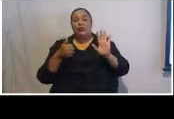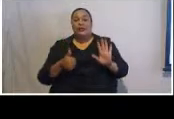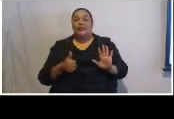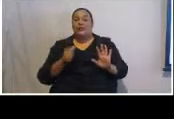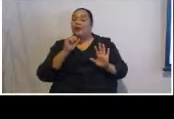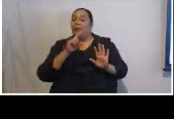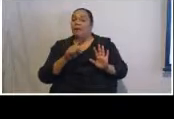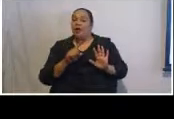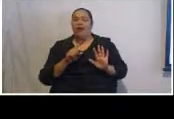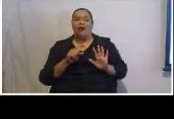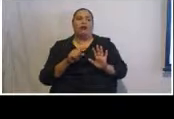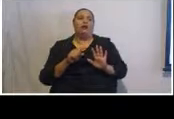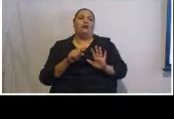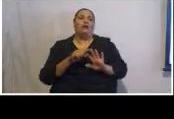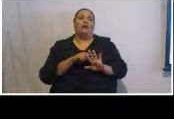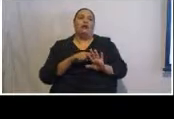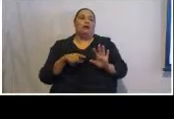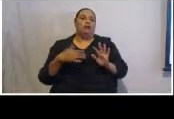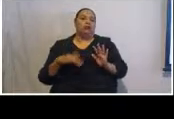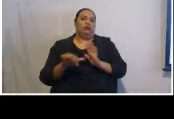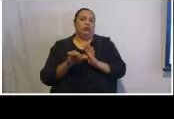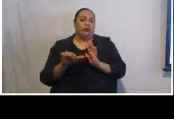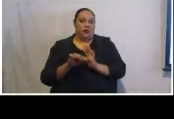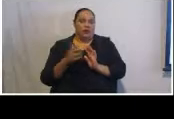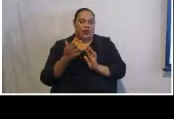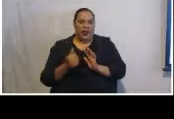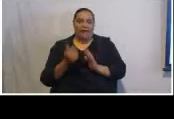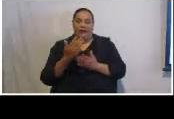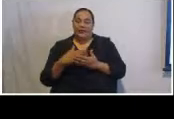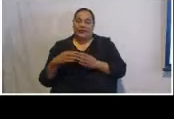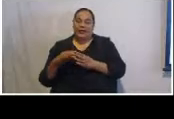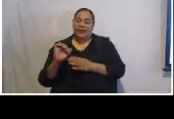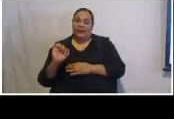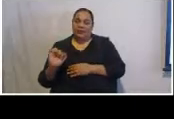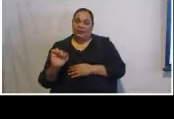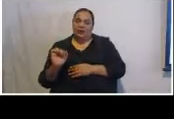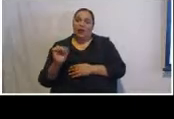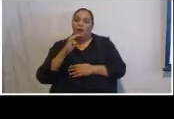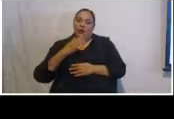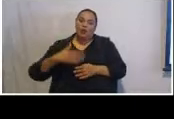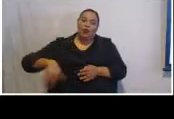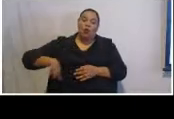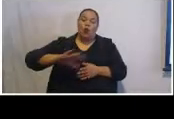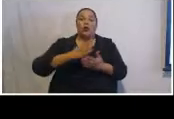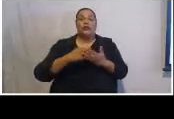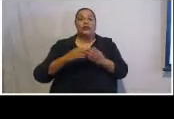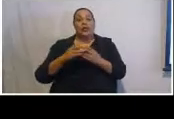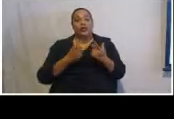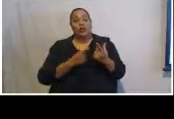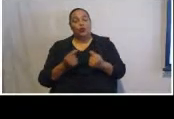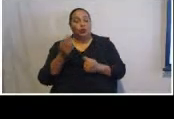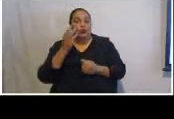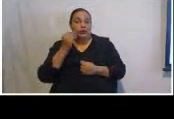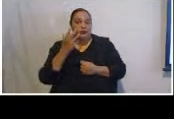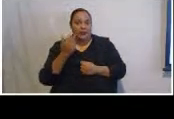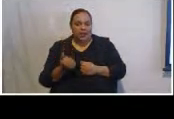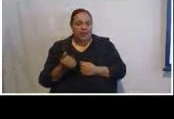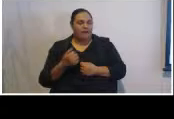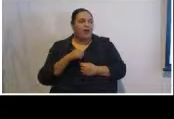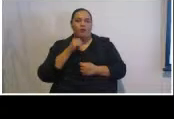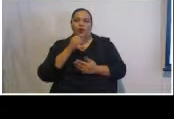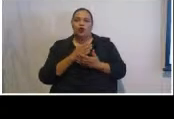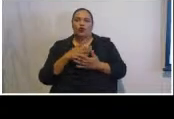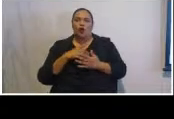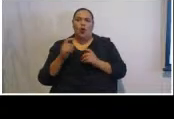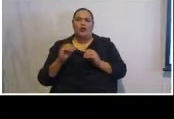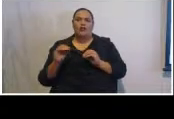are quite, critical that the sector is the whole sector is going through. I'm not sure why it's